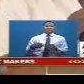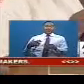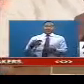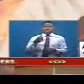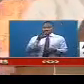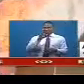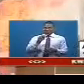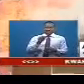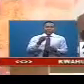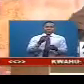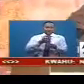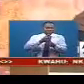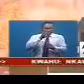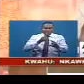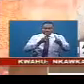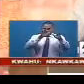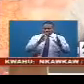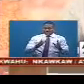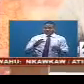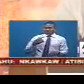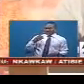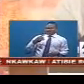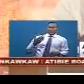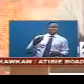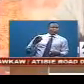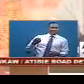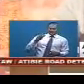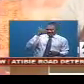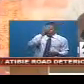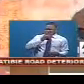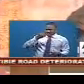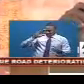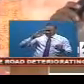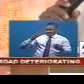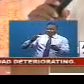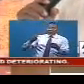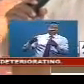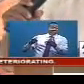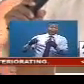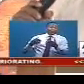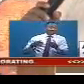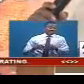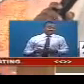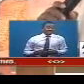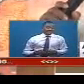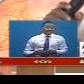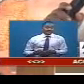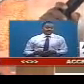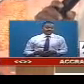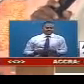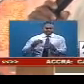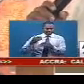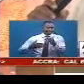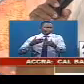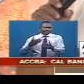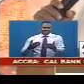Haley, said the African continent must be focused, since all gains can be lost and society endangered all over again if